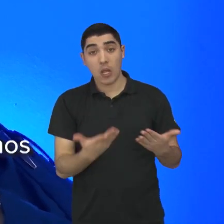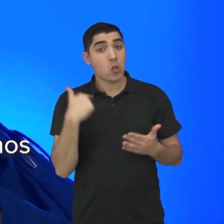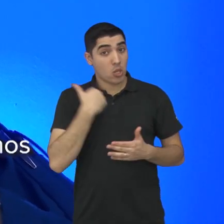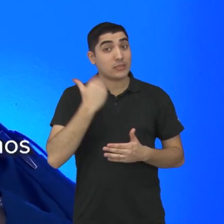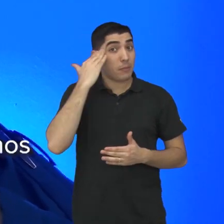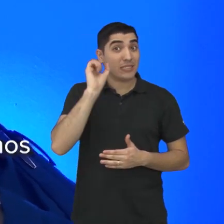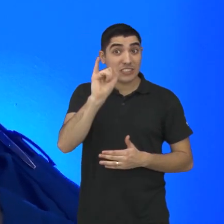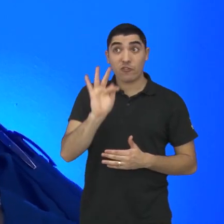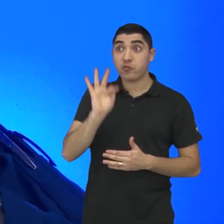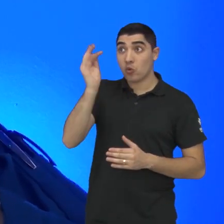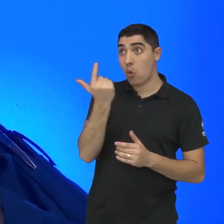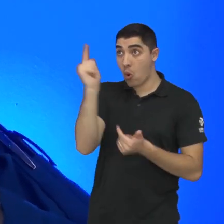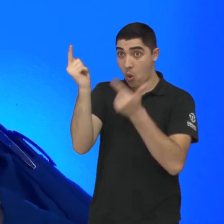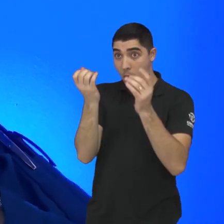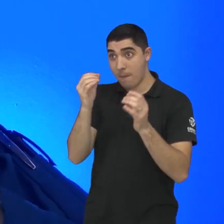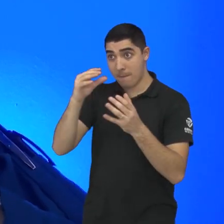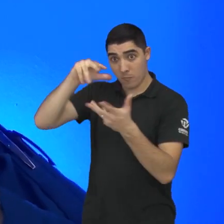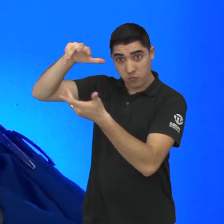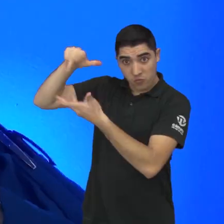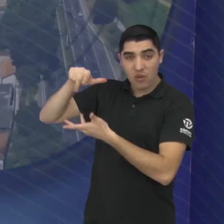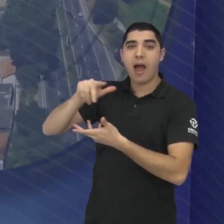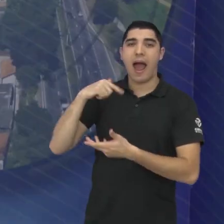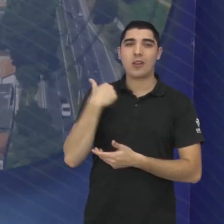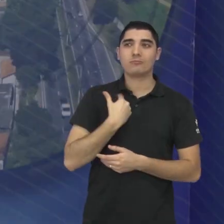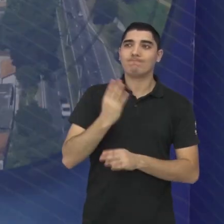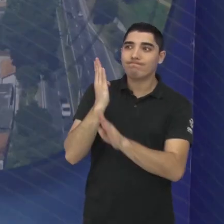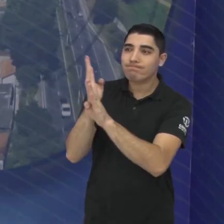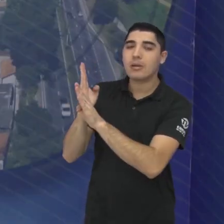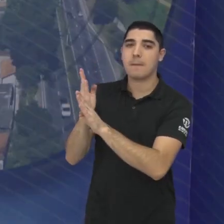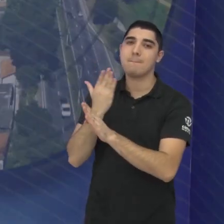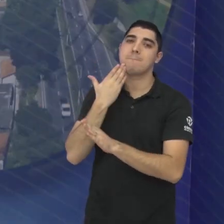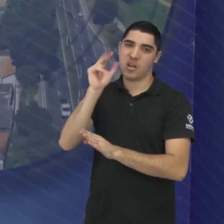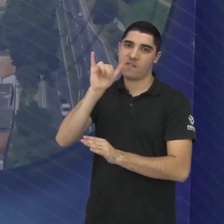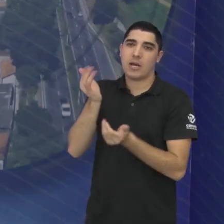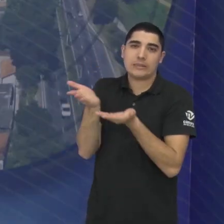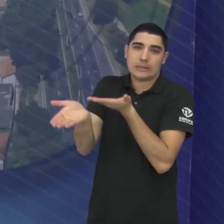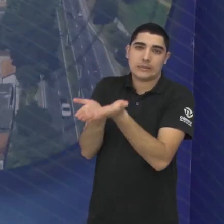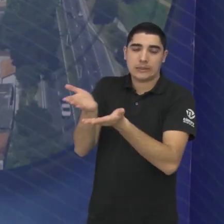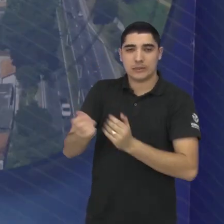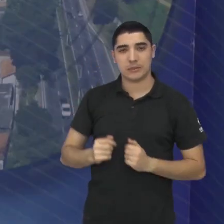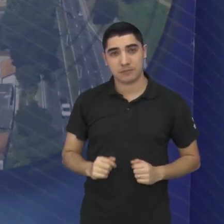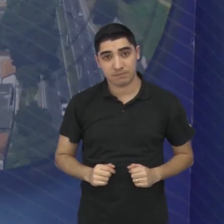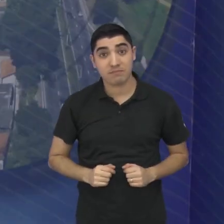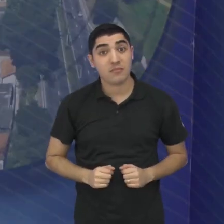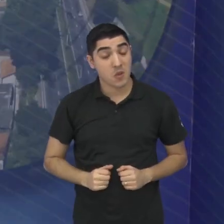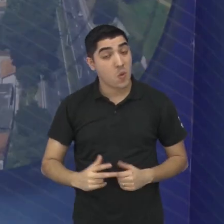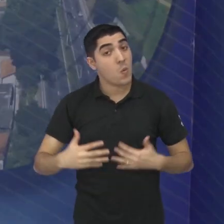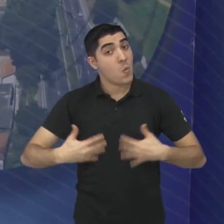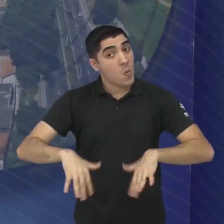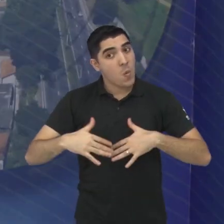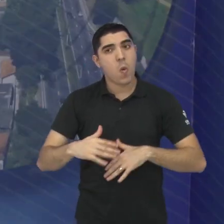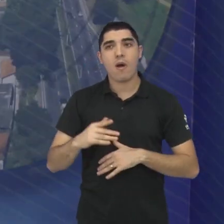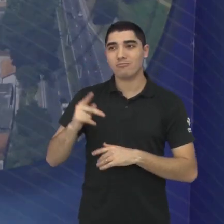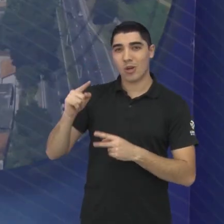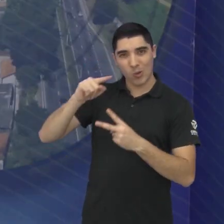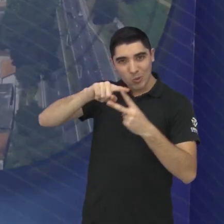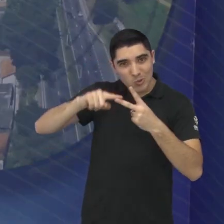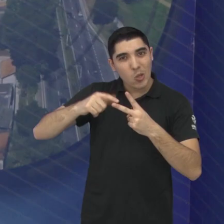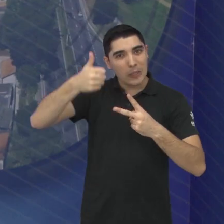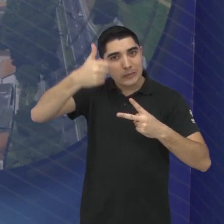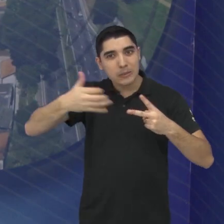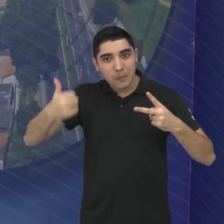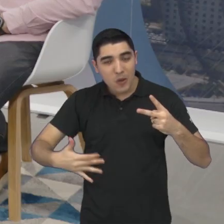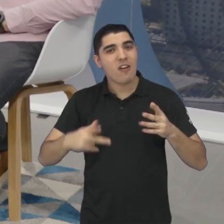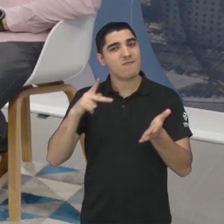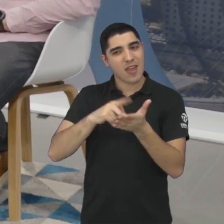to make sure that every place we visit we treat with respect. Tá, então podemos ver que eles estão em sintonia com o que